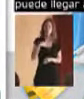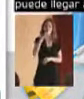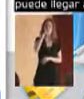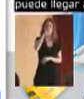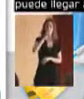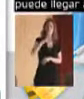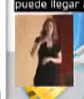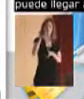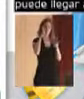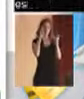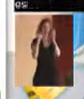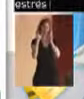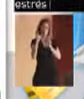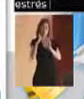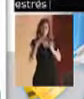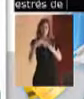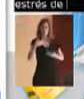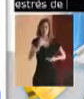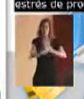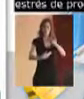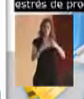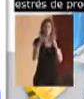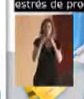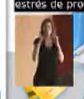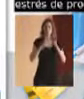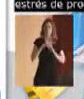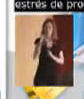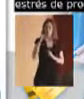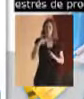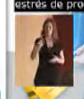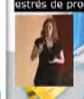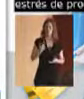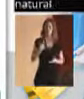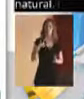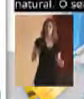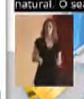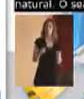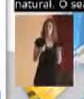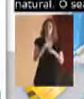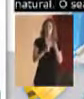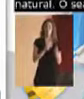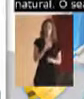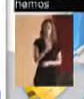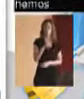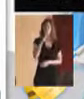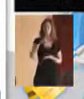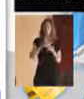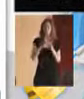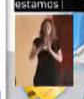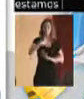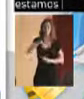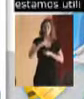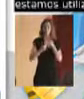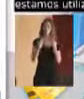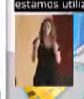the images, but the stress related to the processing, you do not use the natural sources.